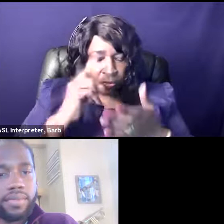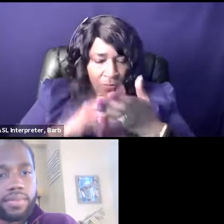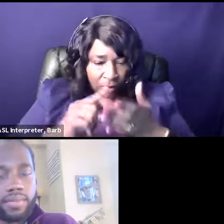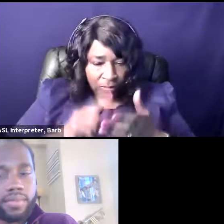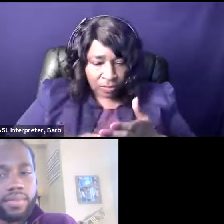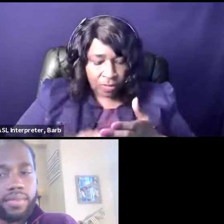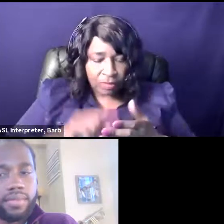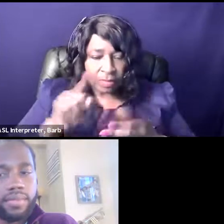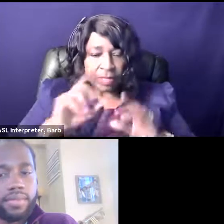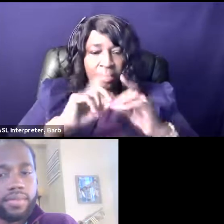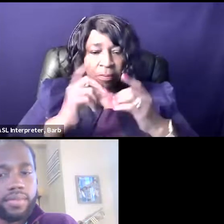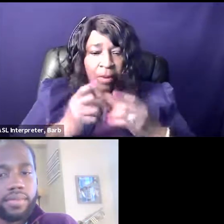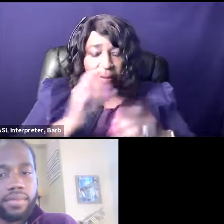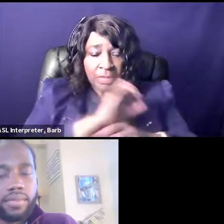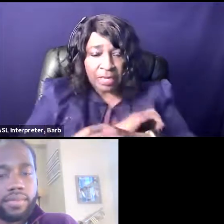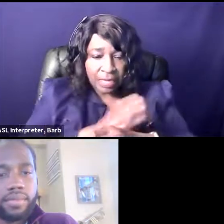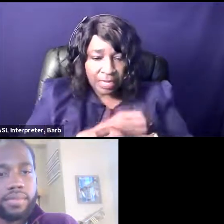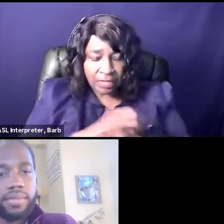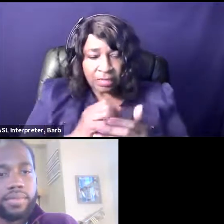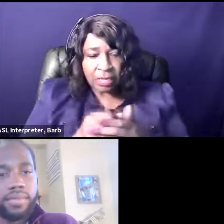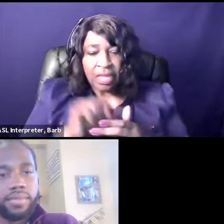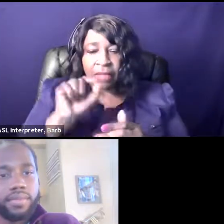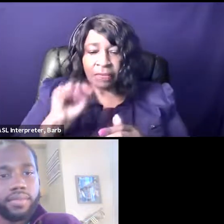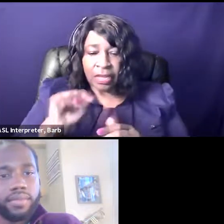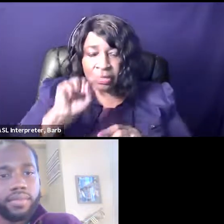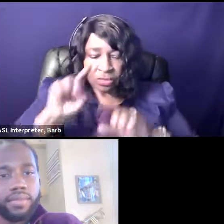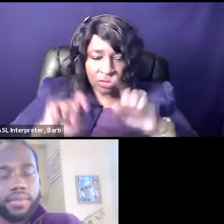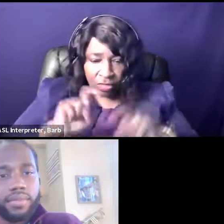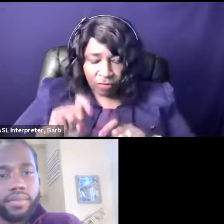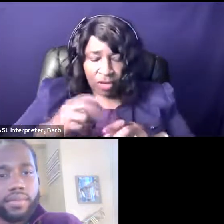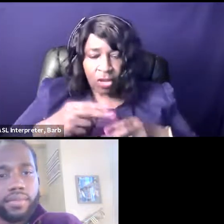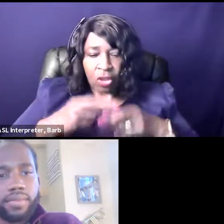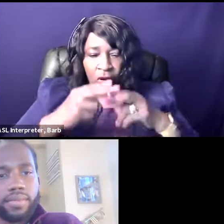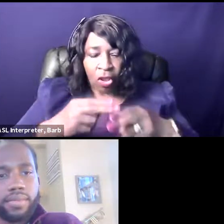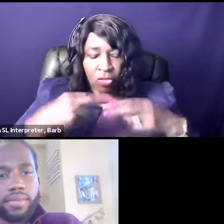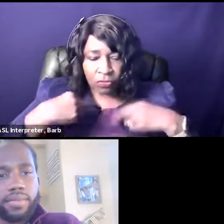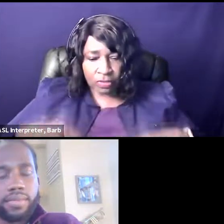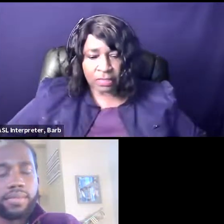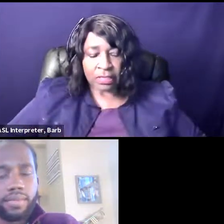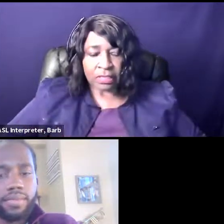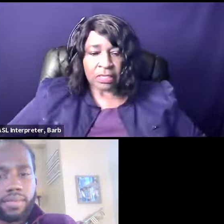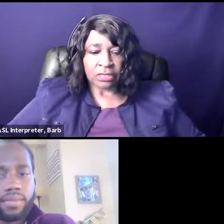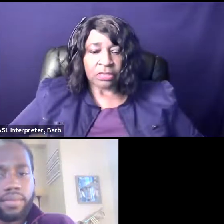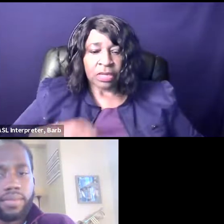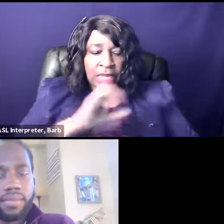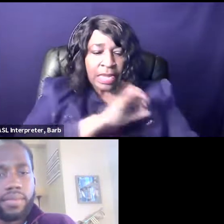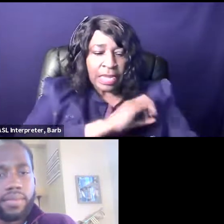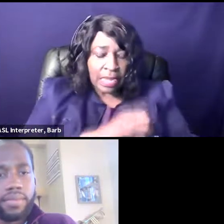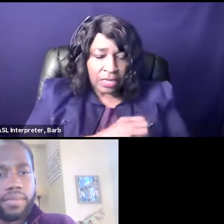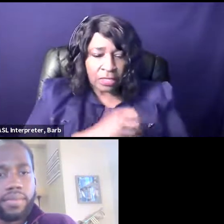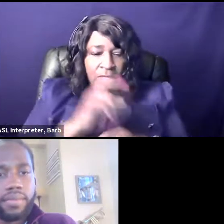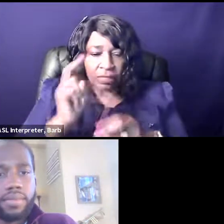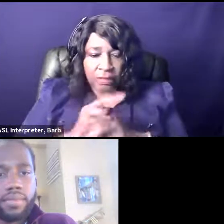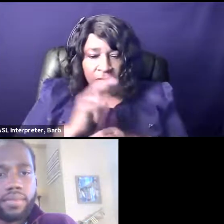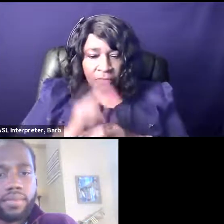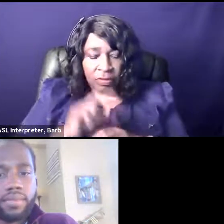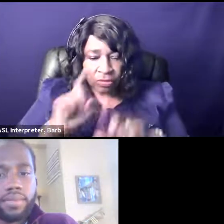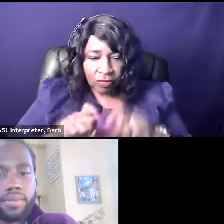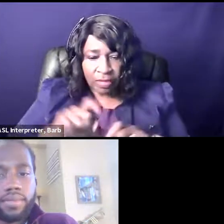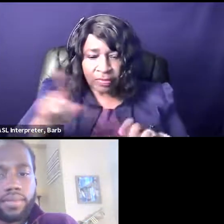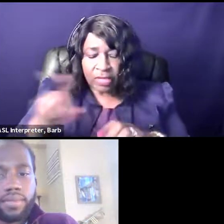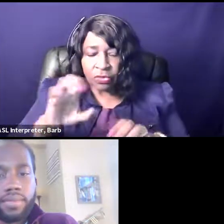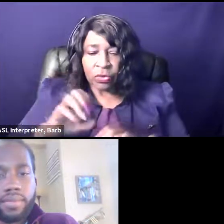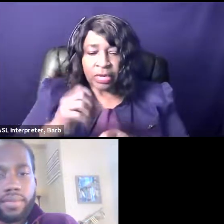of Energy, does a survey called the Residential Energy Consumption Survey. So they do it about every 3, 4,